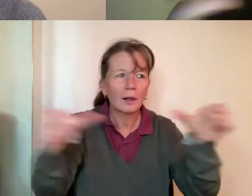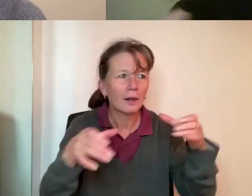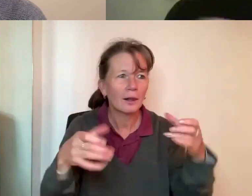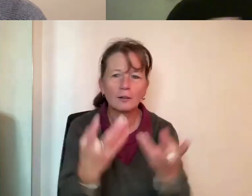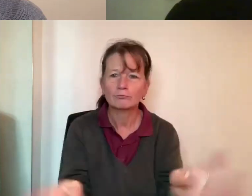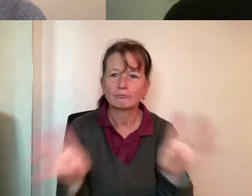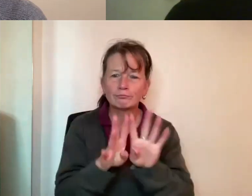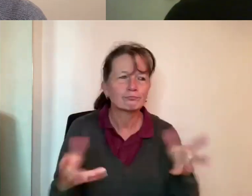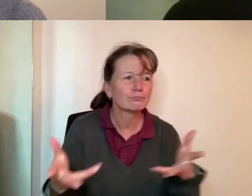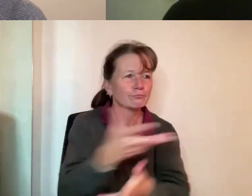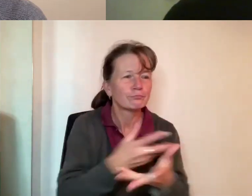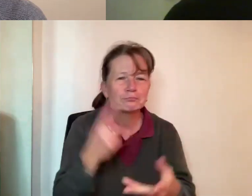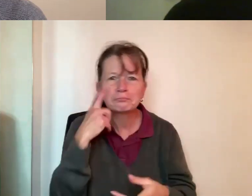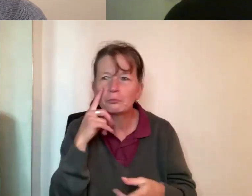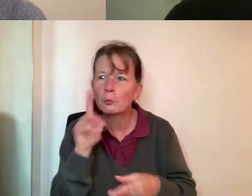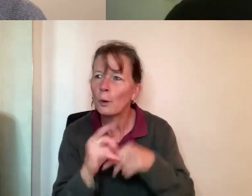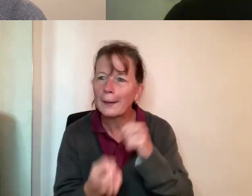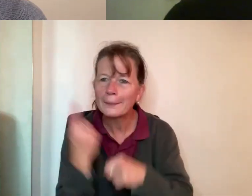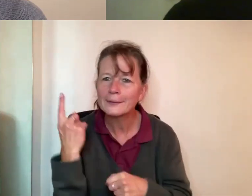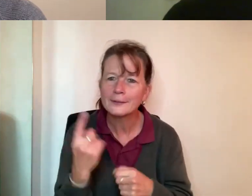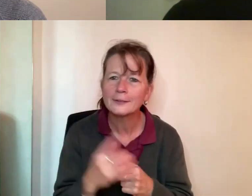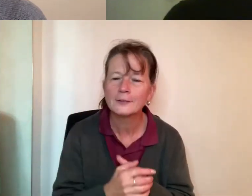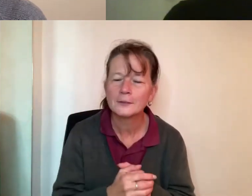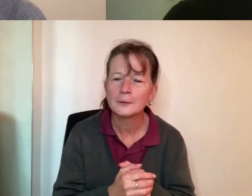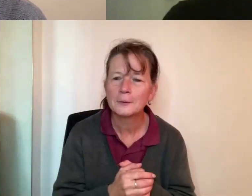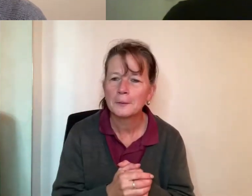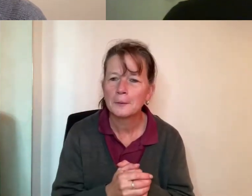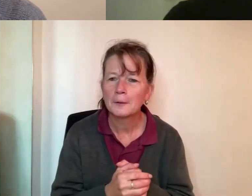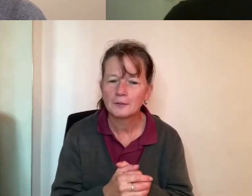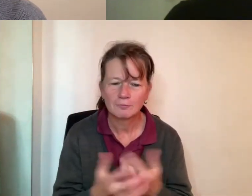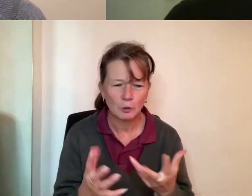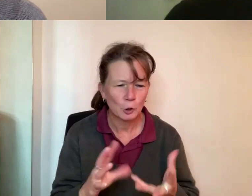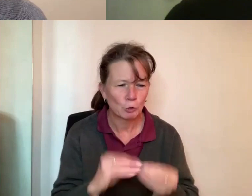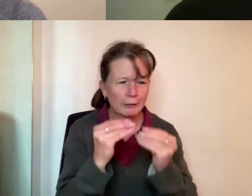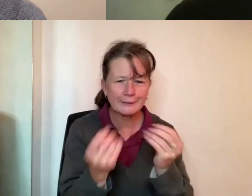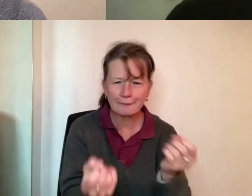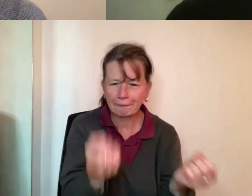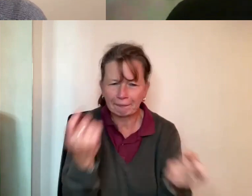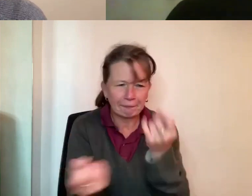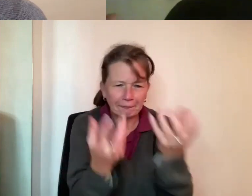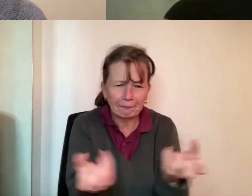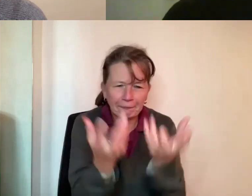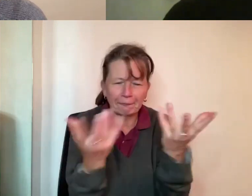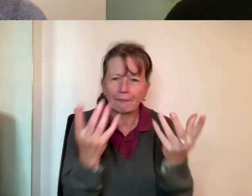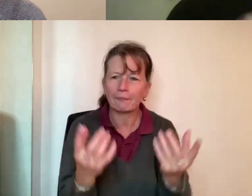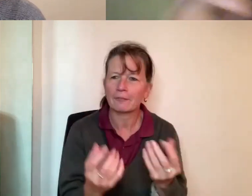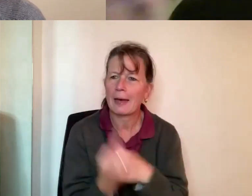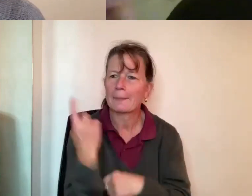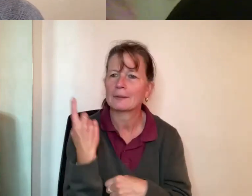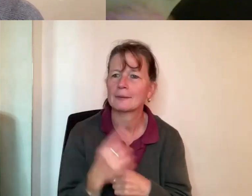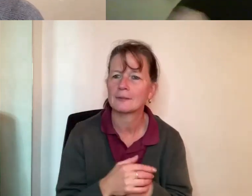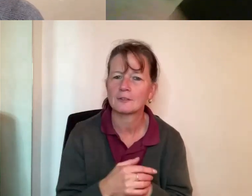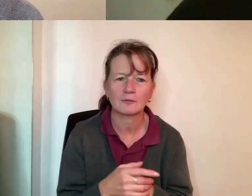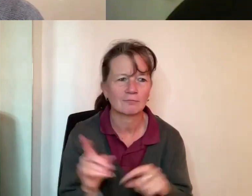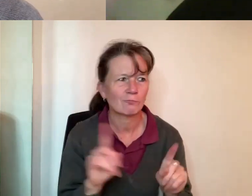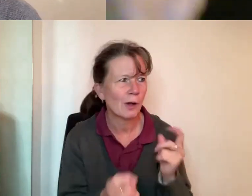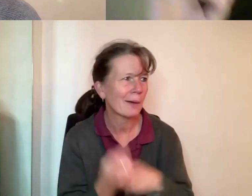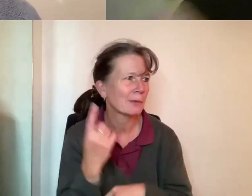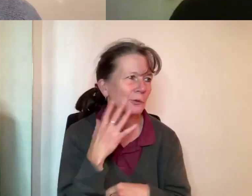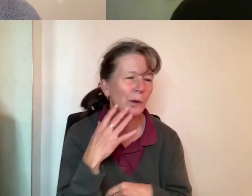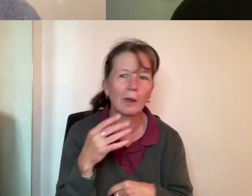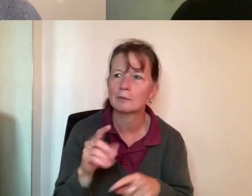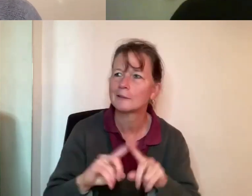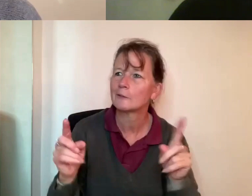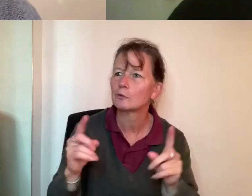what happens when they meet, what creative sparks take place, what happens when you bring